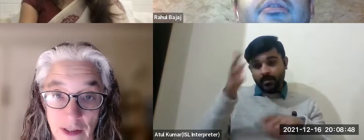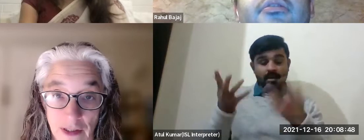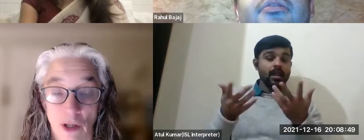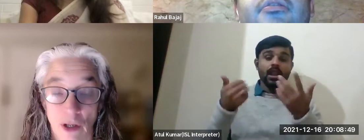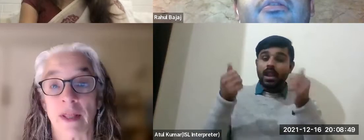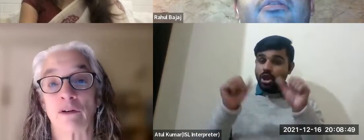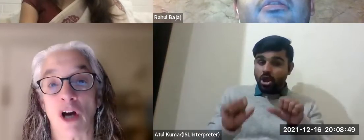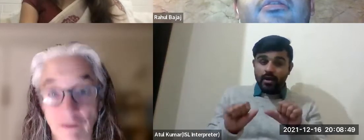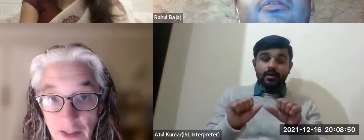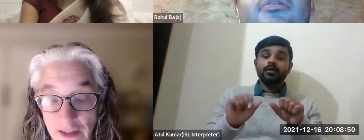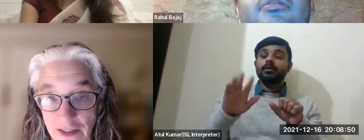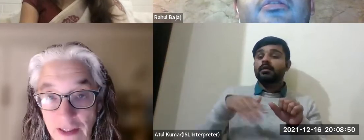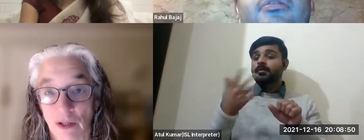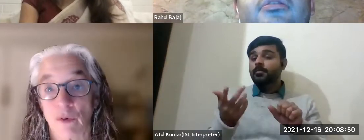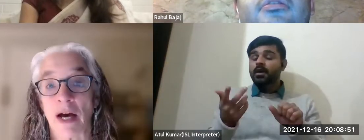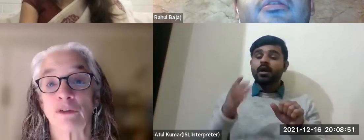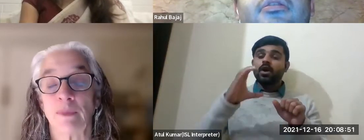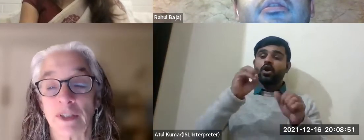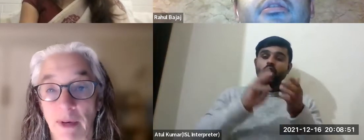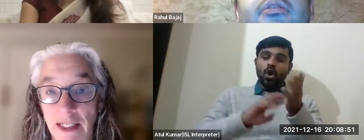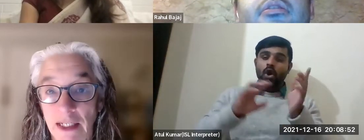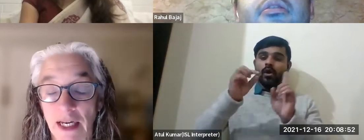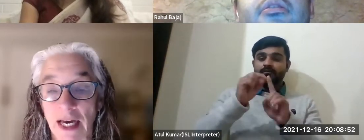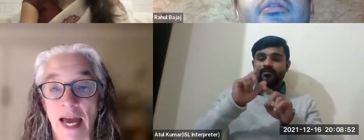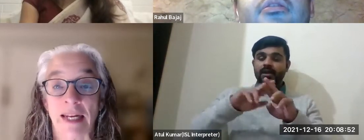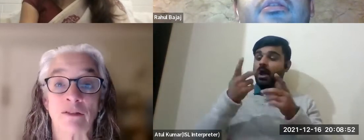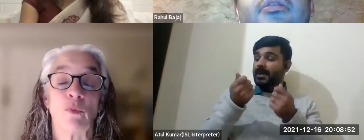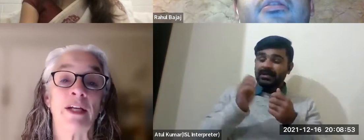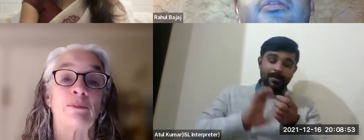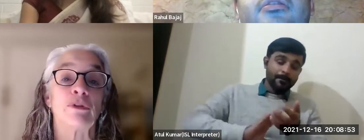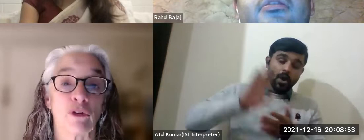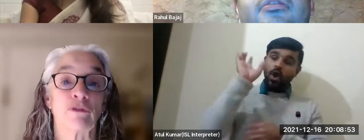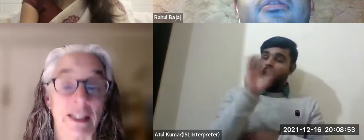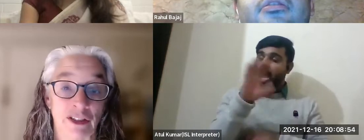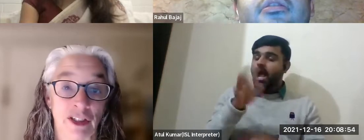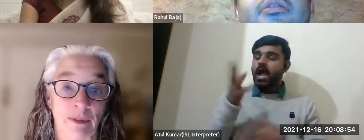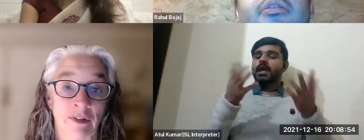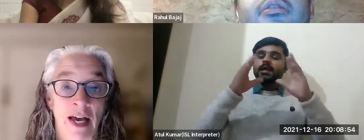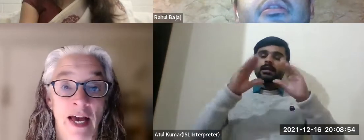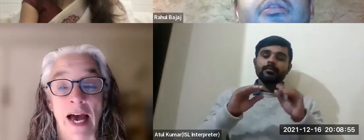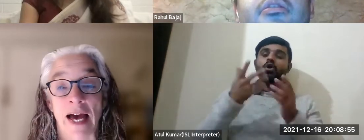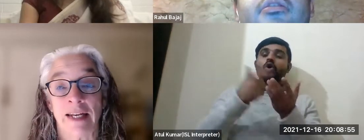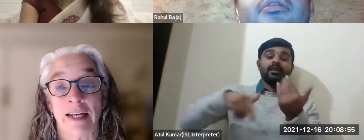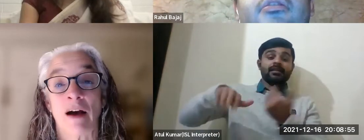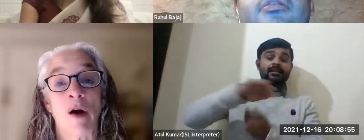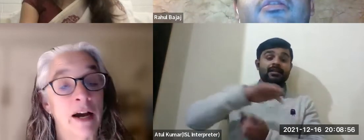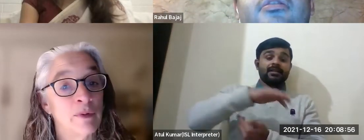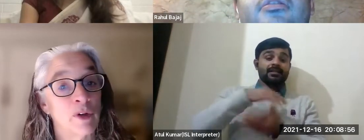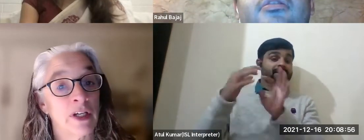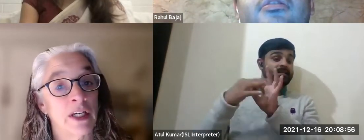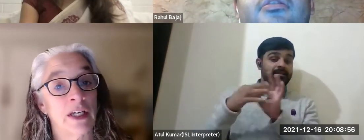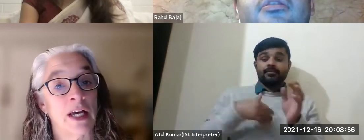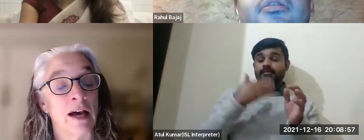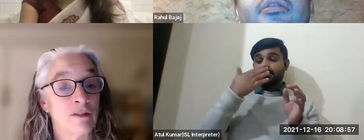lawsuits, without conflict, without too much money, and as a way to preserve relationships. And it's how I've